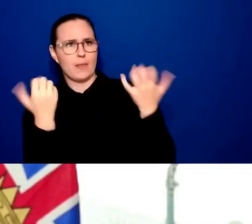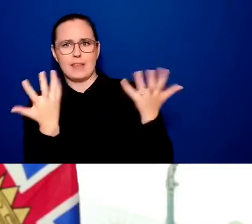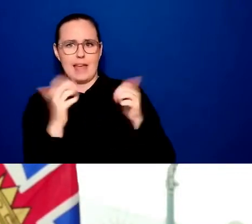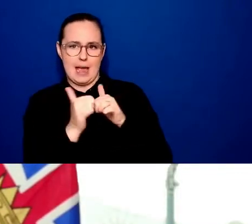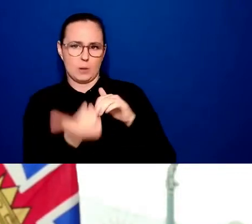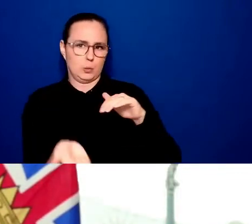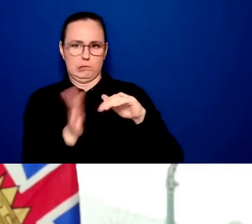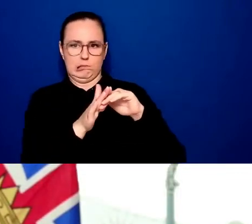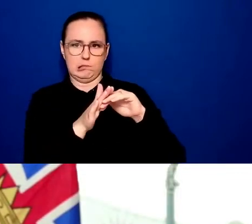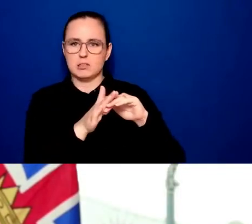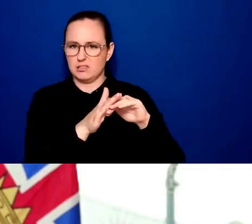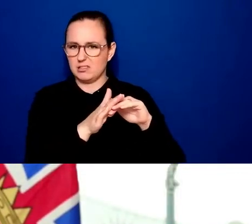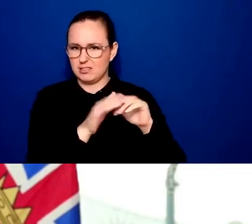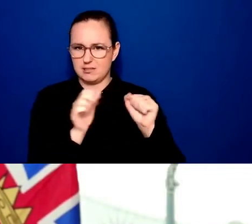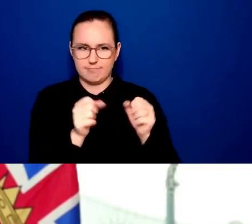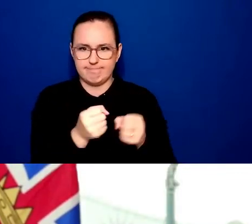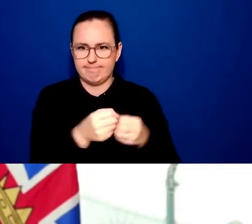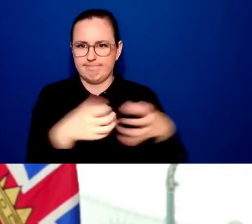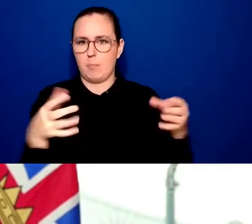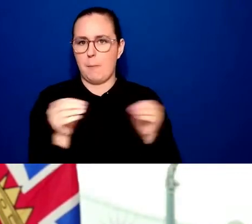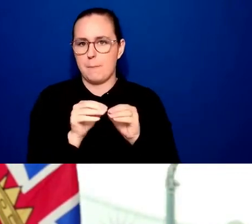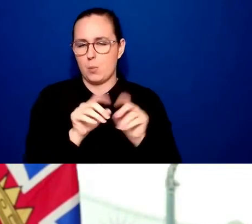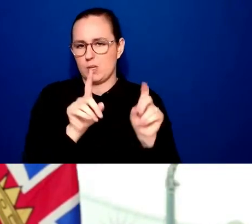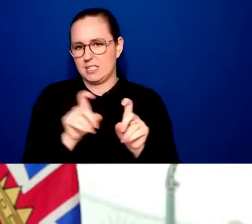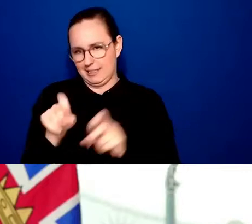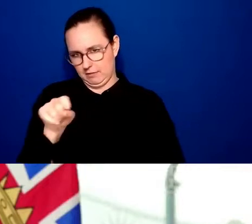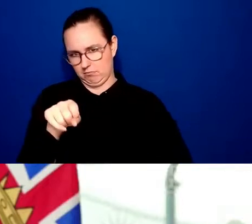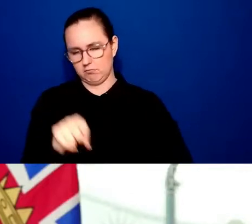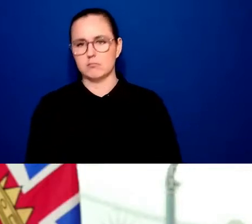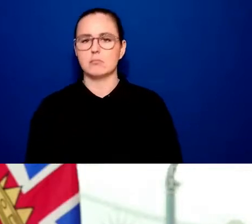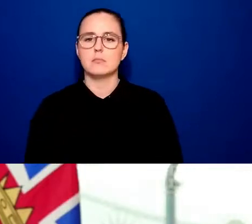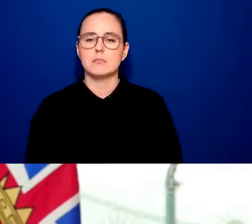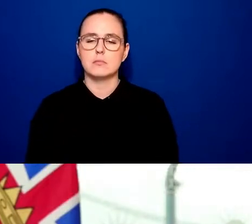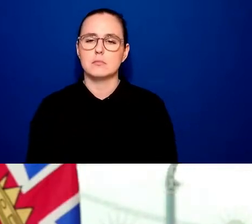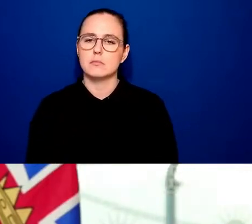the testing again. Caden, do you have a follow-up?